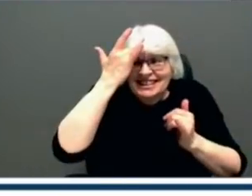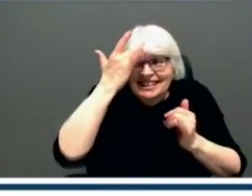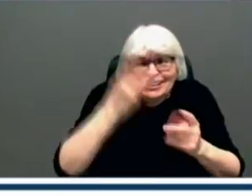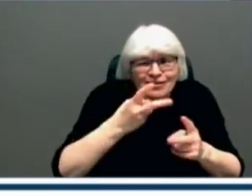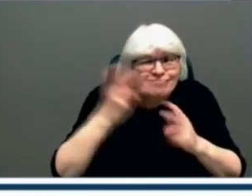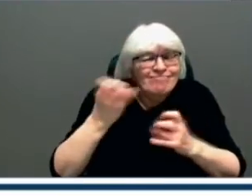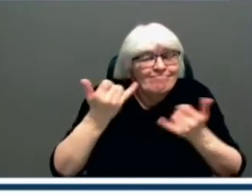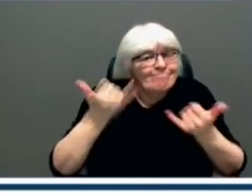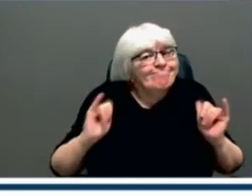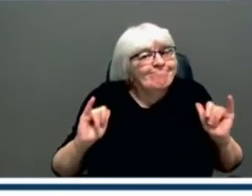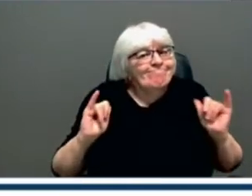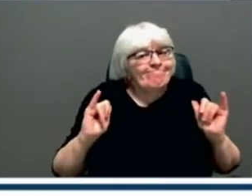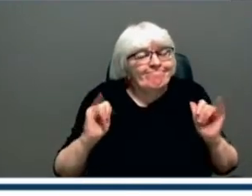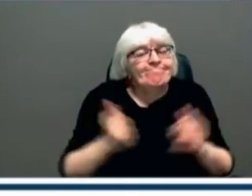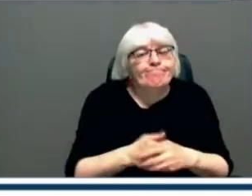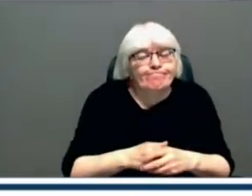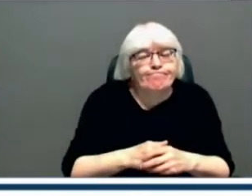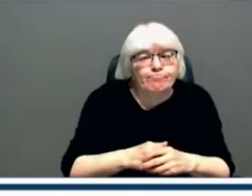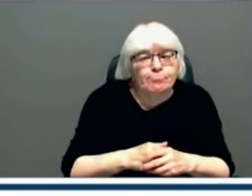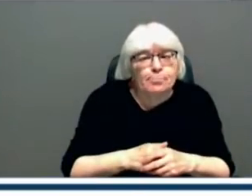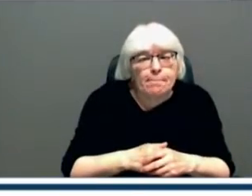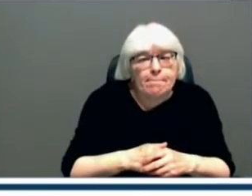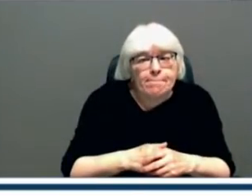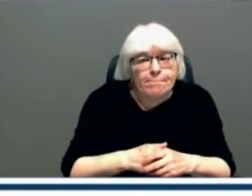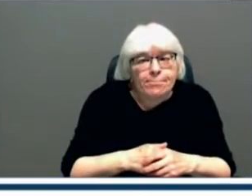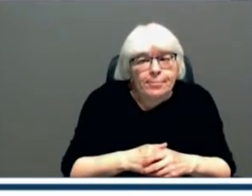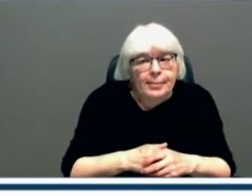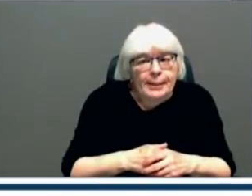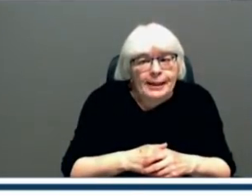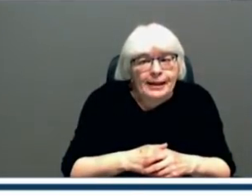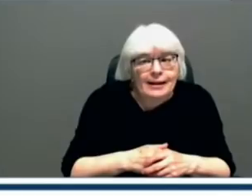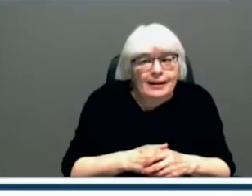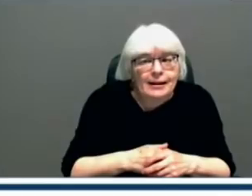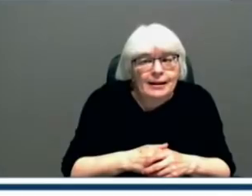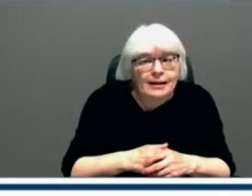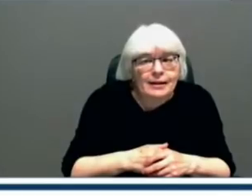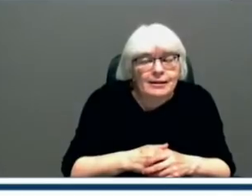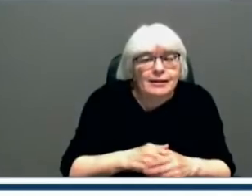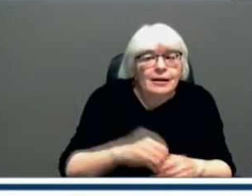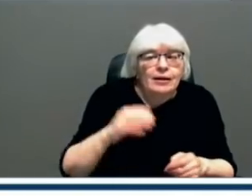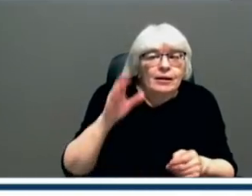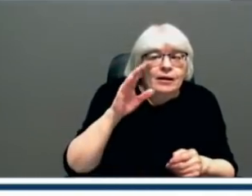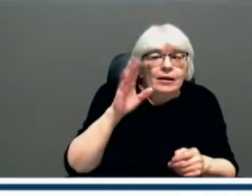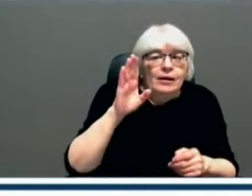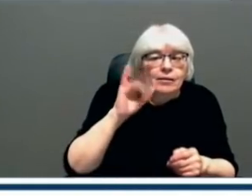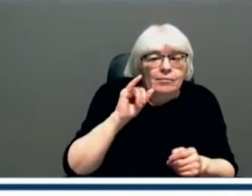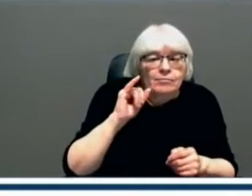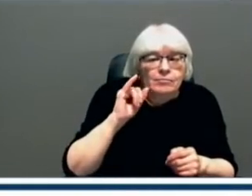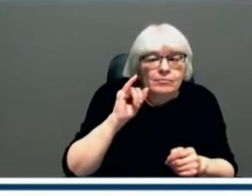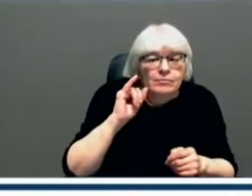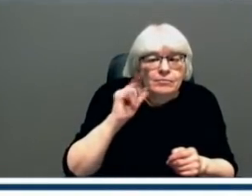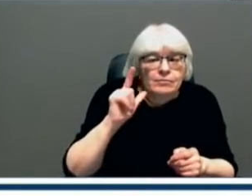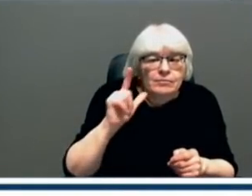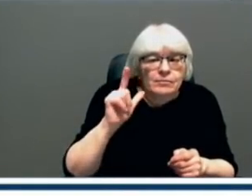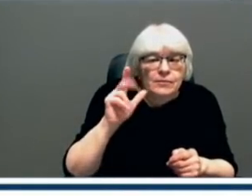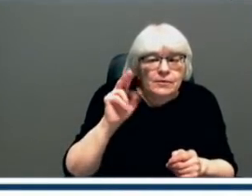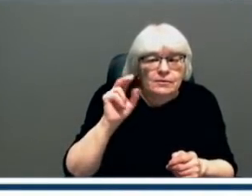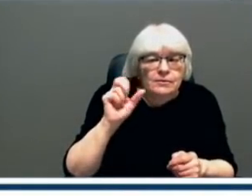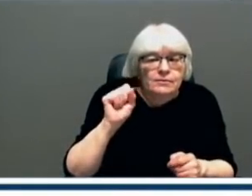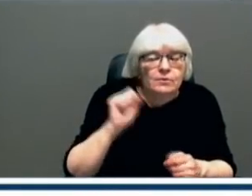Moving along, we'll go to Paul Bacon with All Nova Scotia. Go ahead, Paul. Good afternoon. Can you hear me okay?